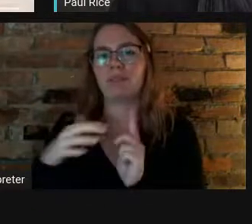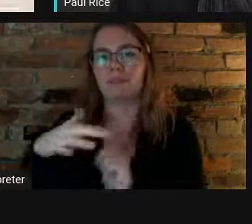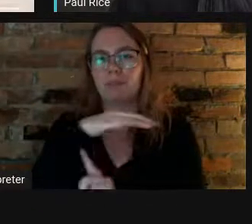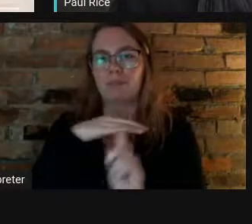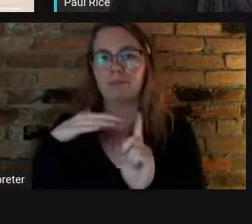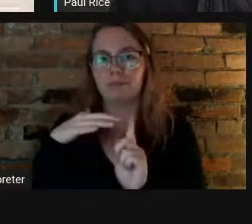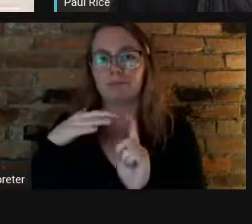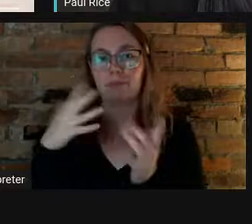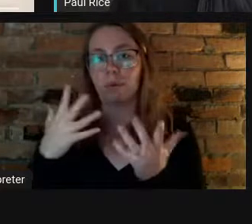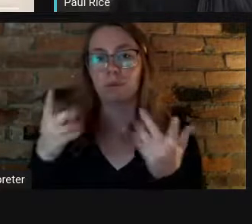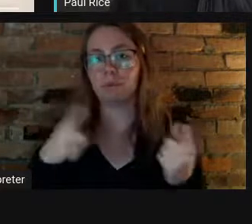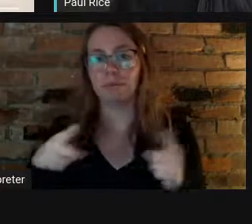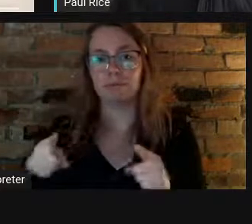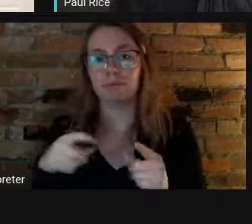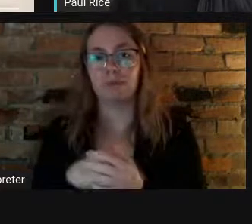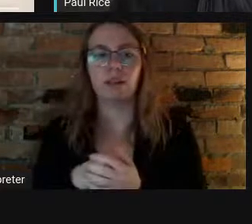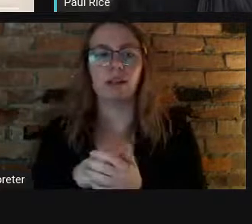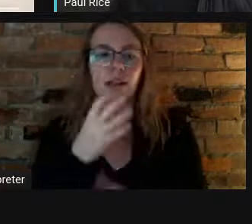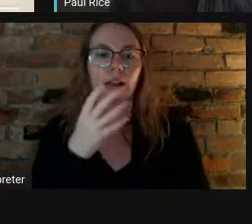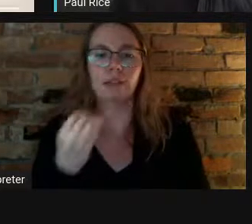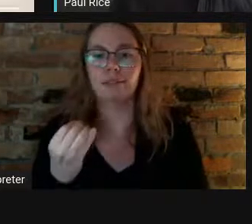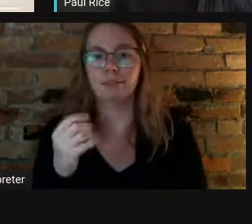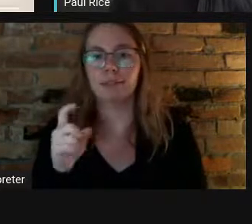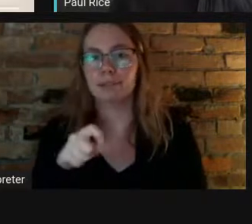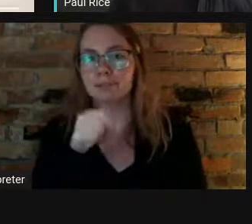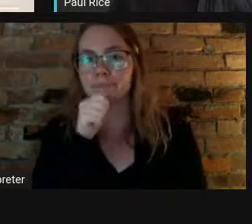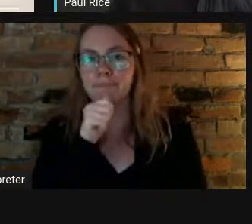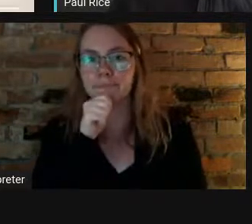environment. And yes, no.